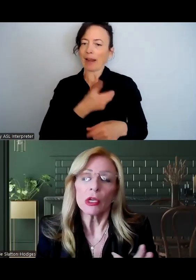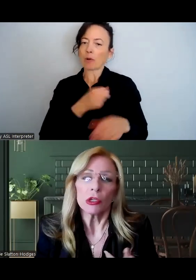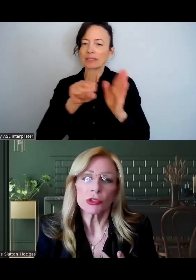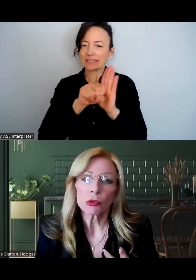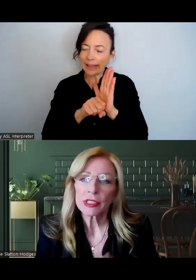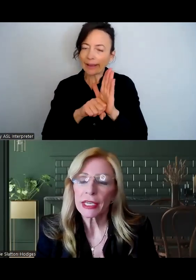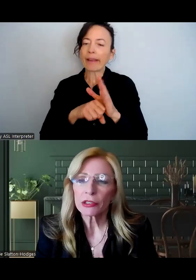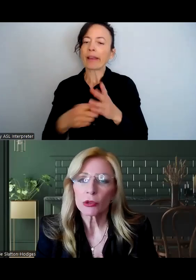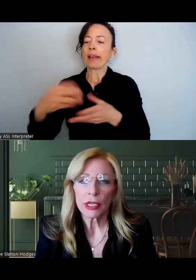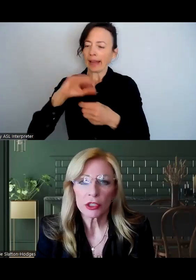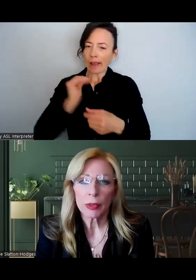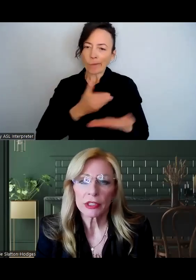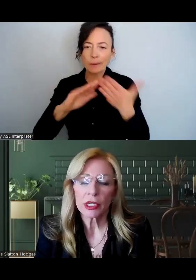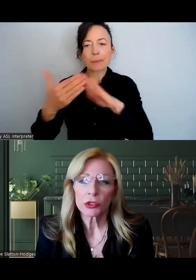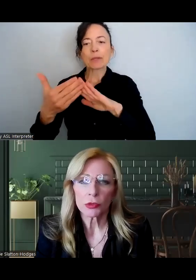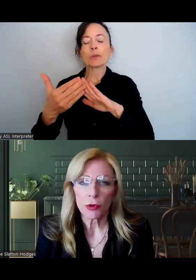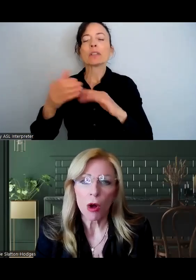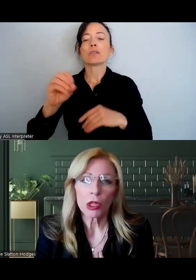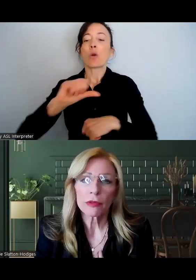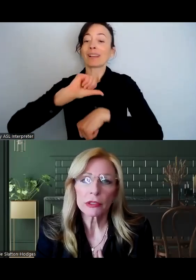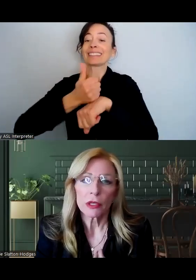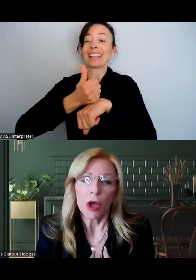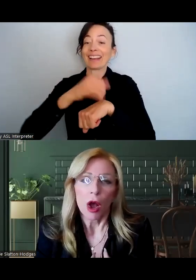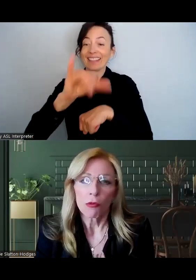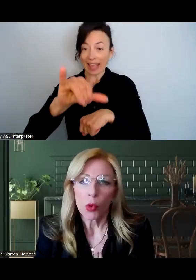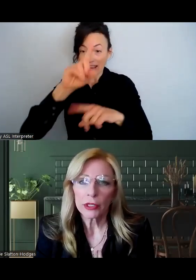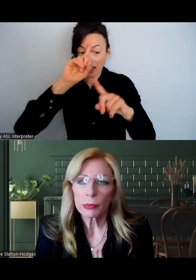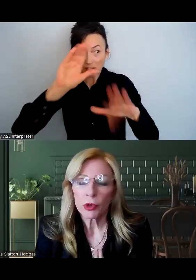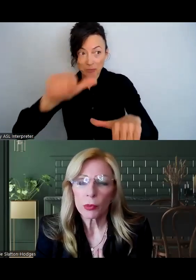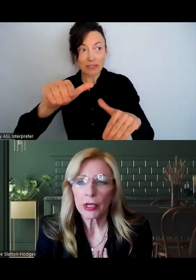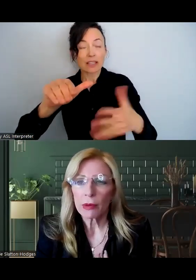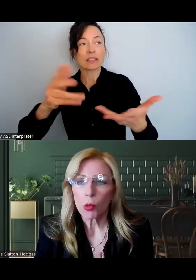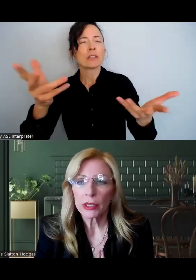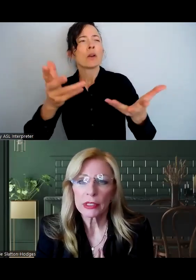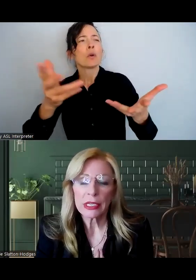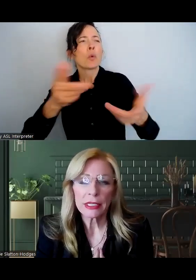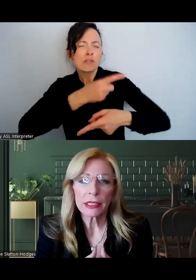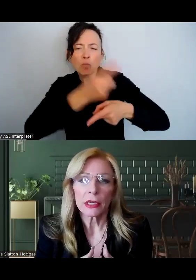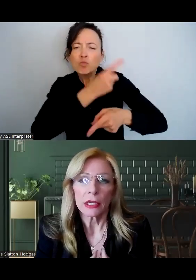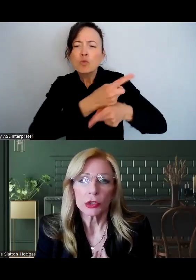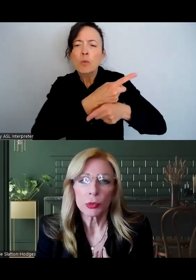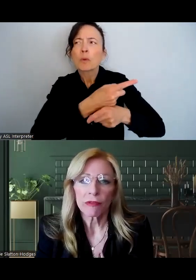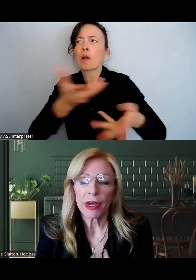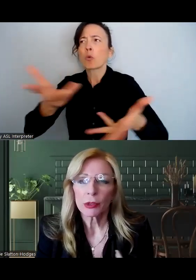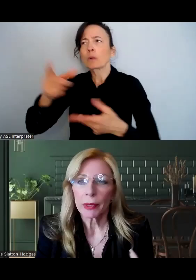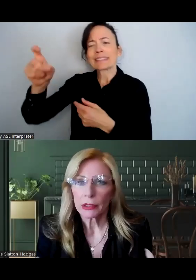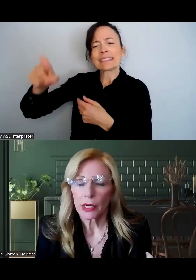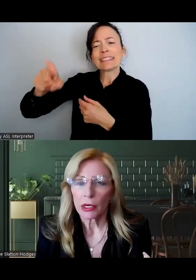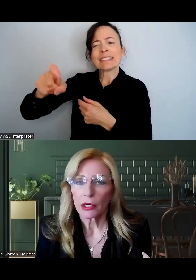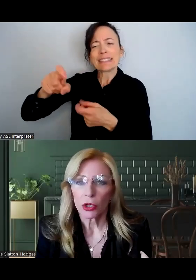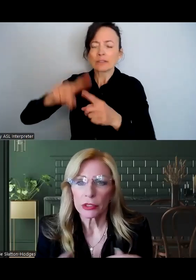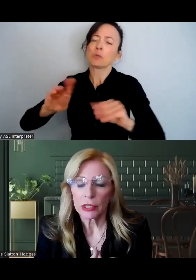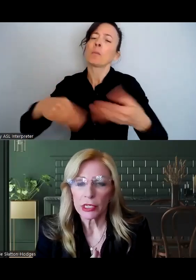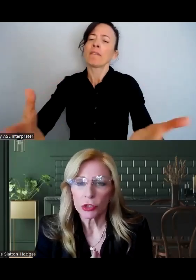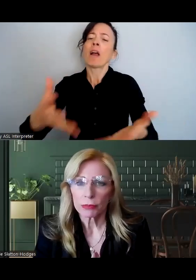communities. So setting those expectations for all of us of what is appropriate and what is needed to provide the best